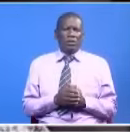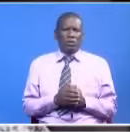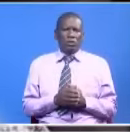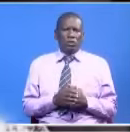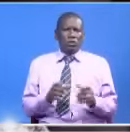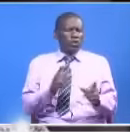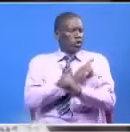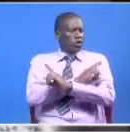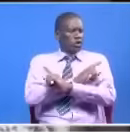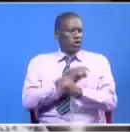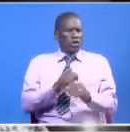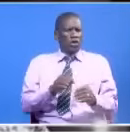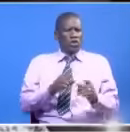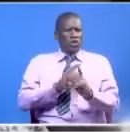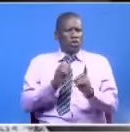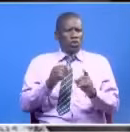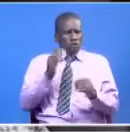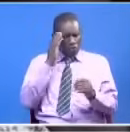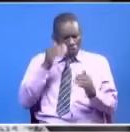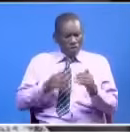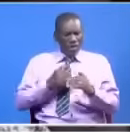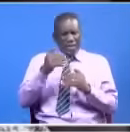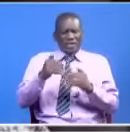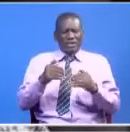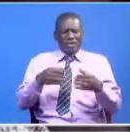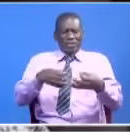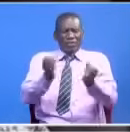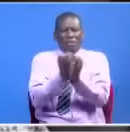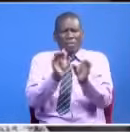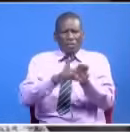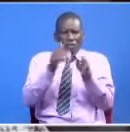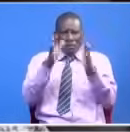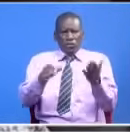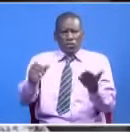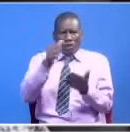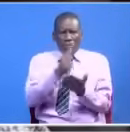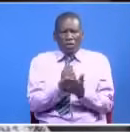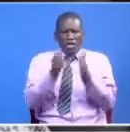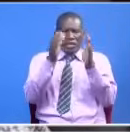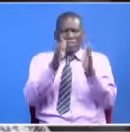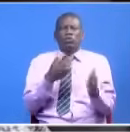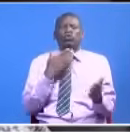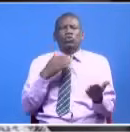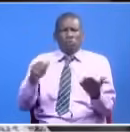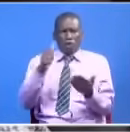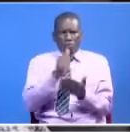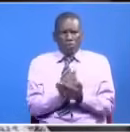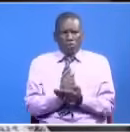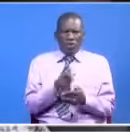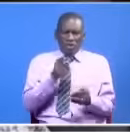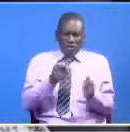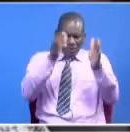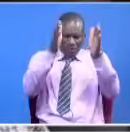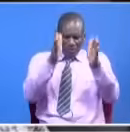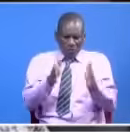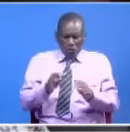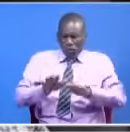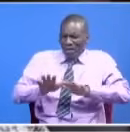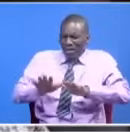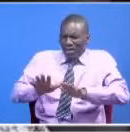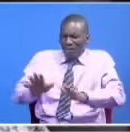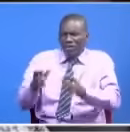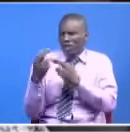Know the next of kin to the person you are employing. The person you are employing is the person you are leaving